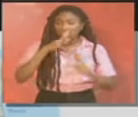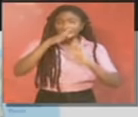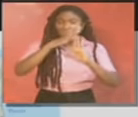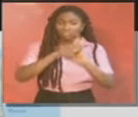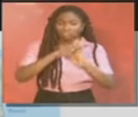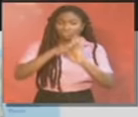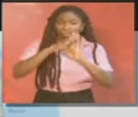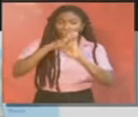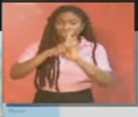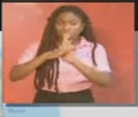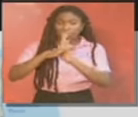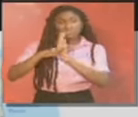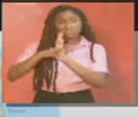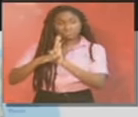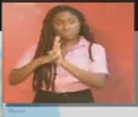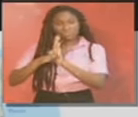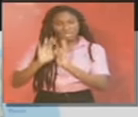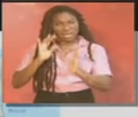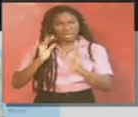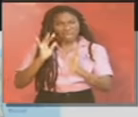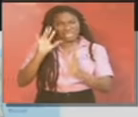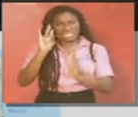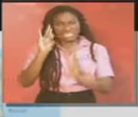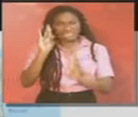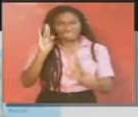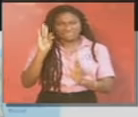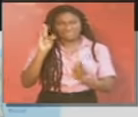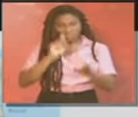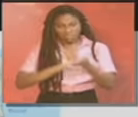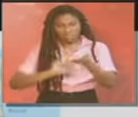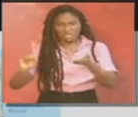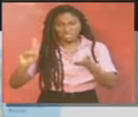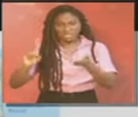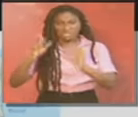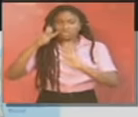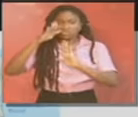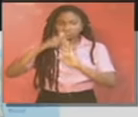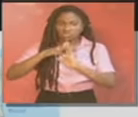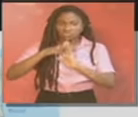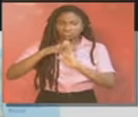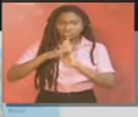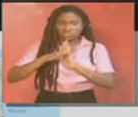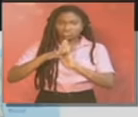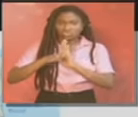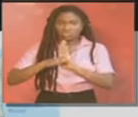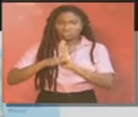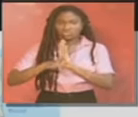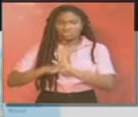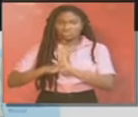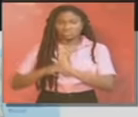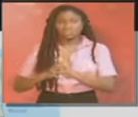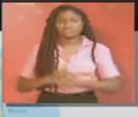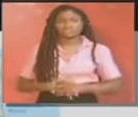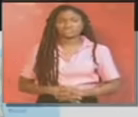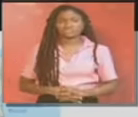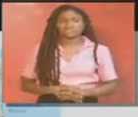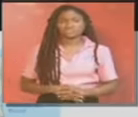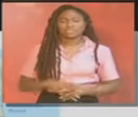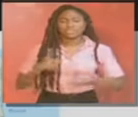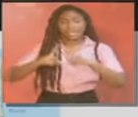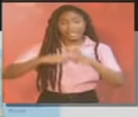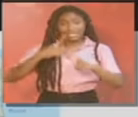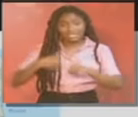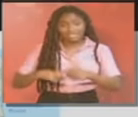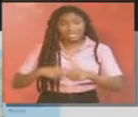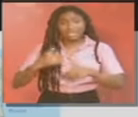around week 7 to 8. The cases were on the downward trend, so there were fewer yellow dots than the week before. But as we move on